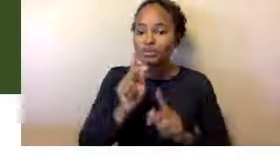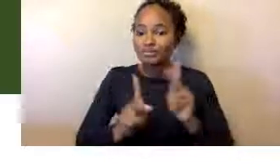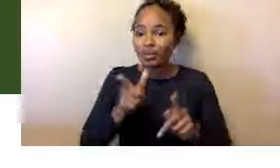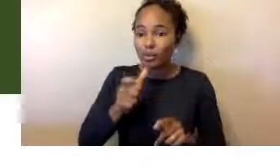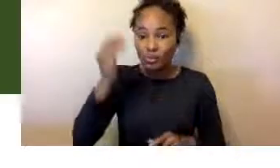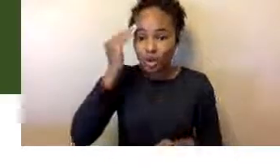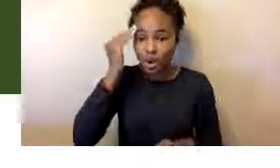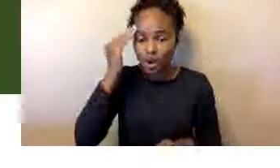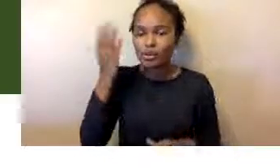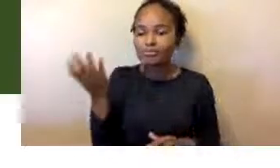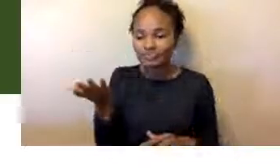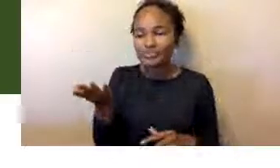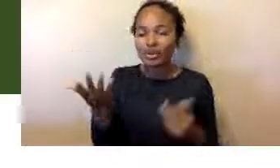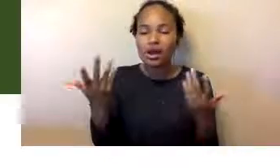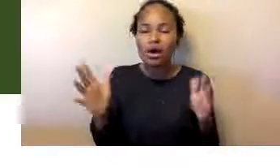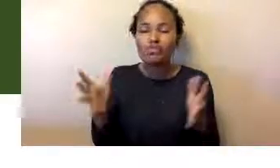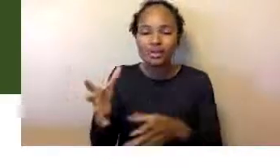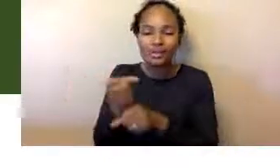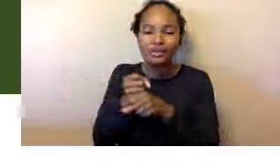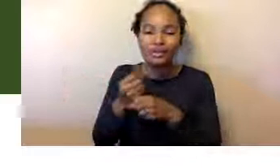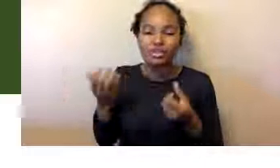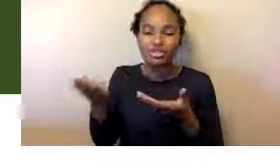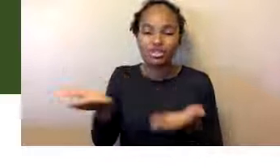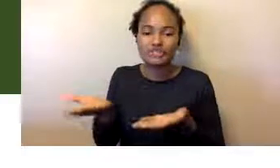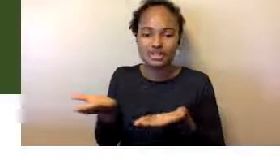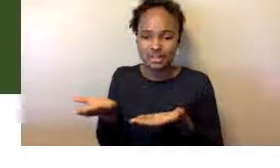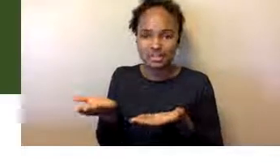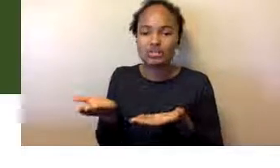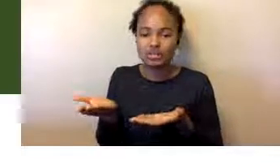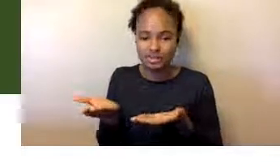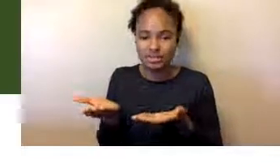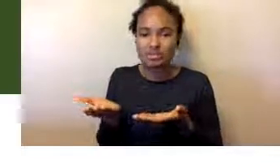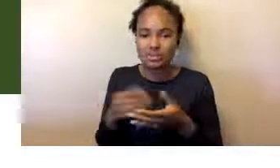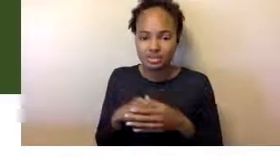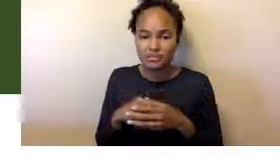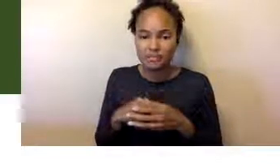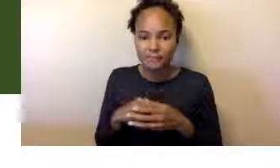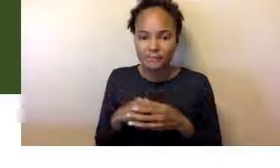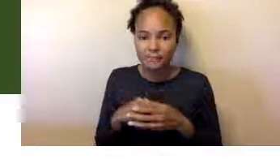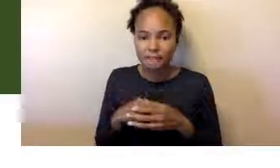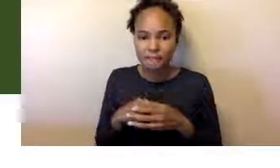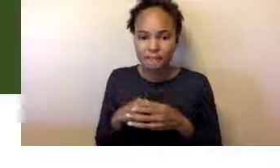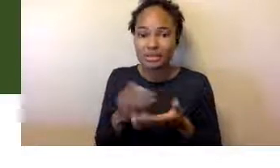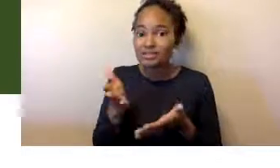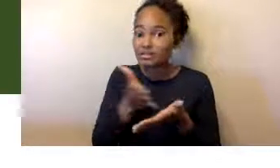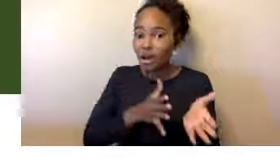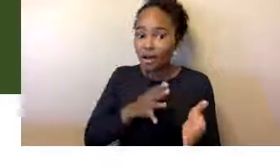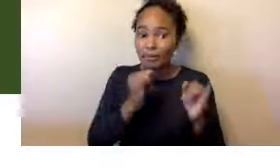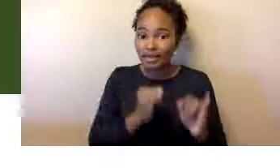the state-funded behavioral health system. So if individuals are not yet within the